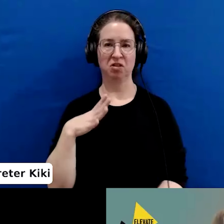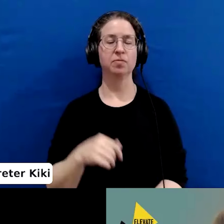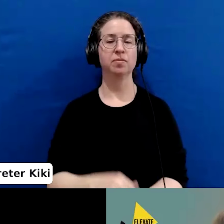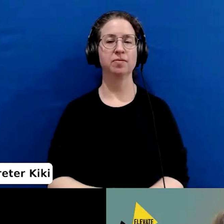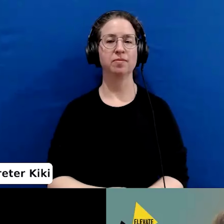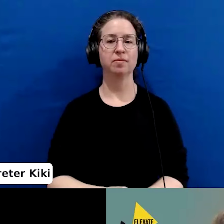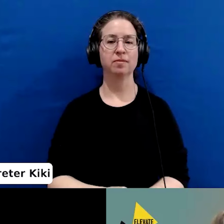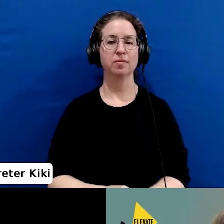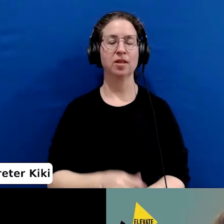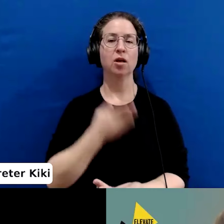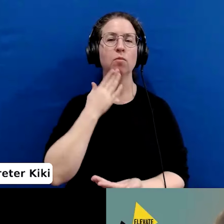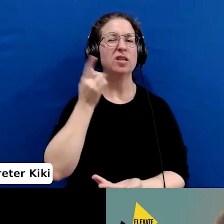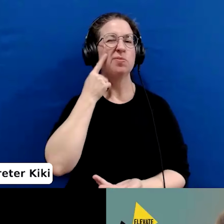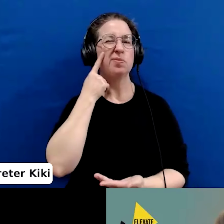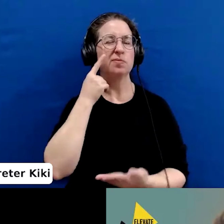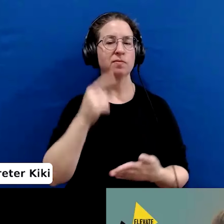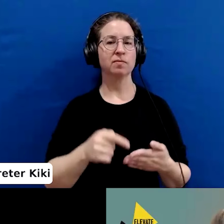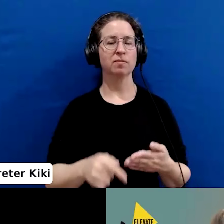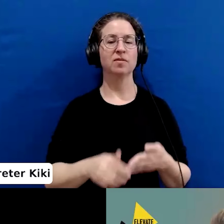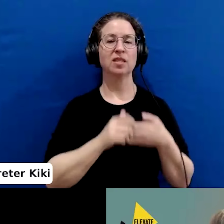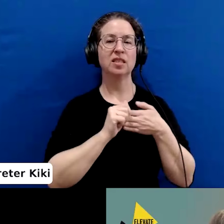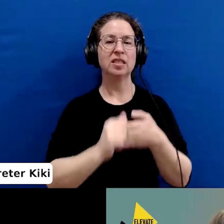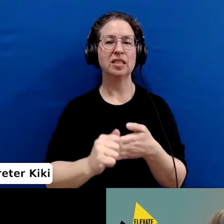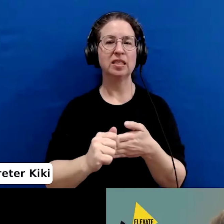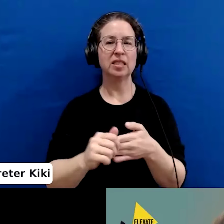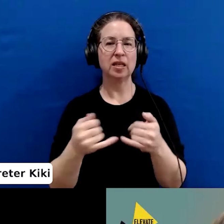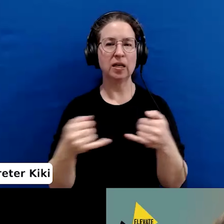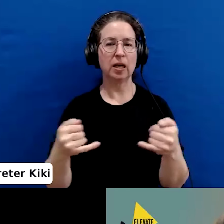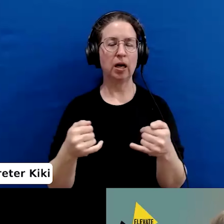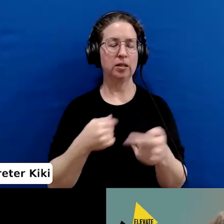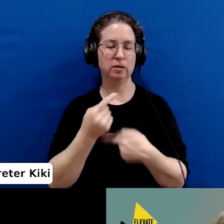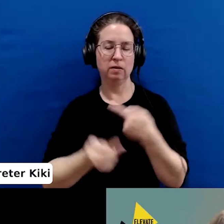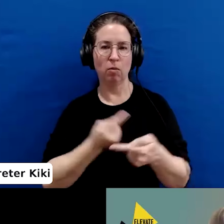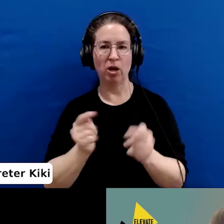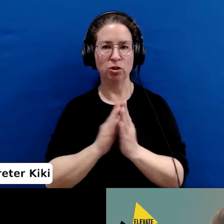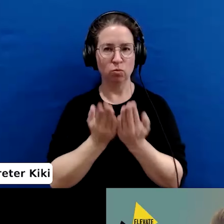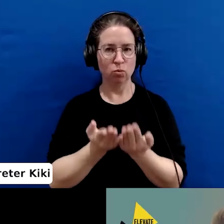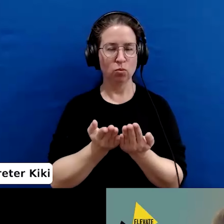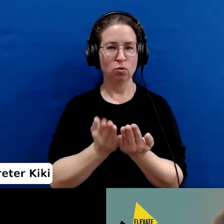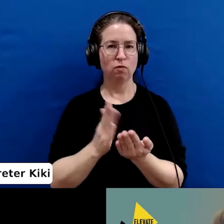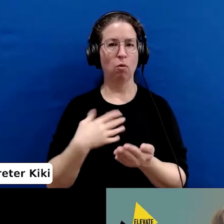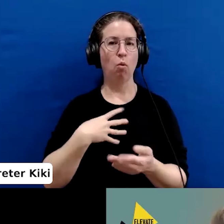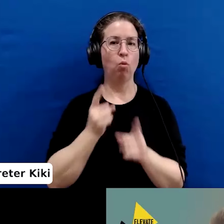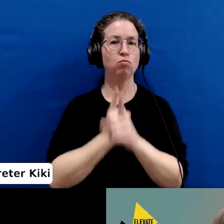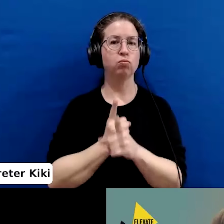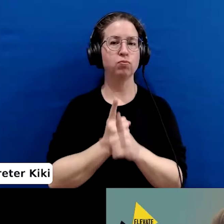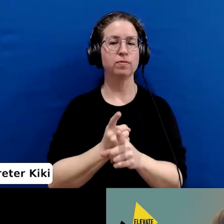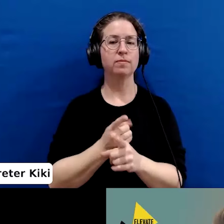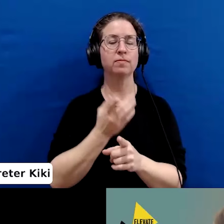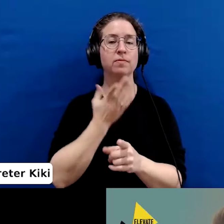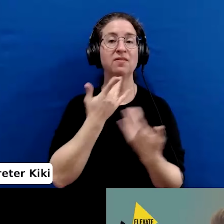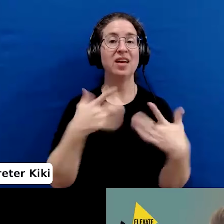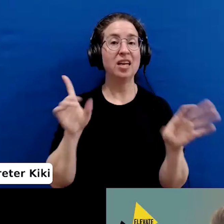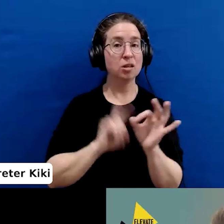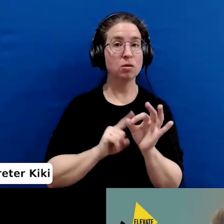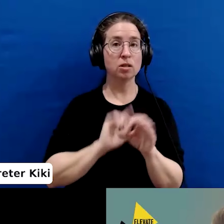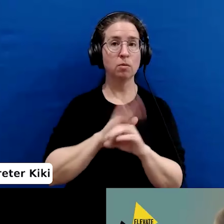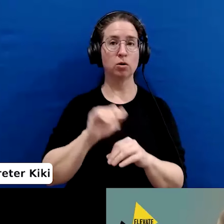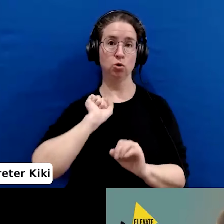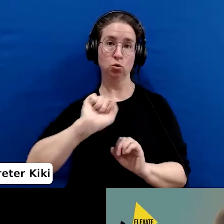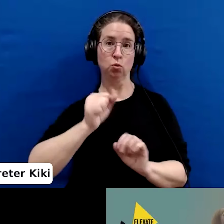Please consult the guidelines for any further, recommendations. And if you have any questions about your